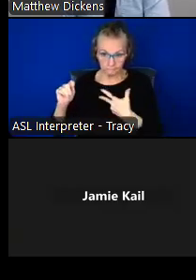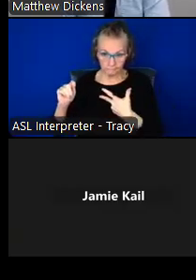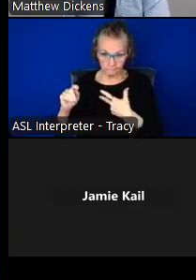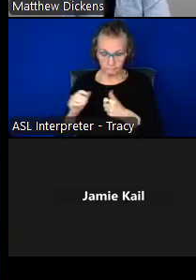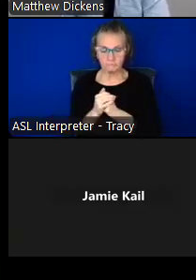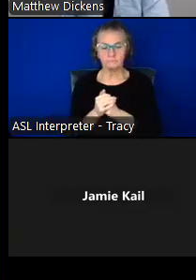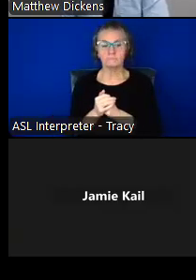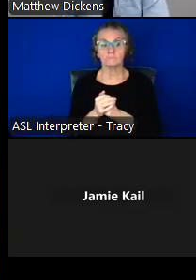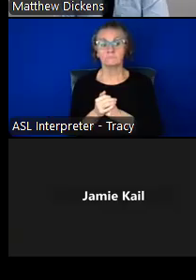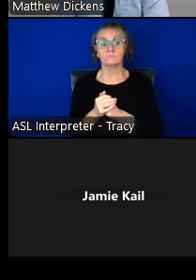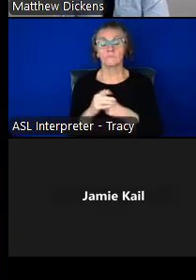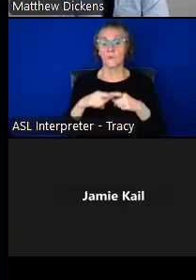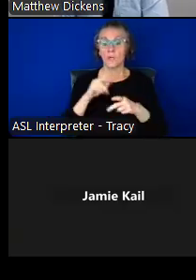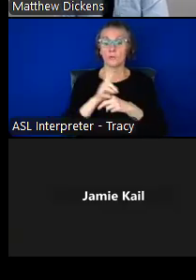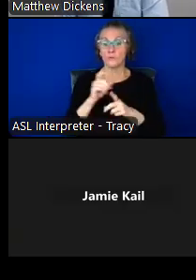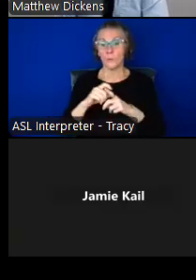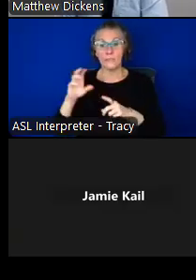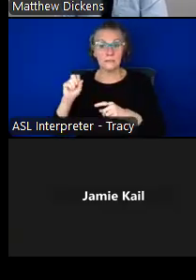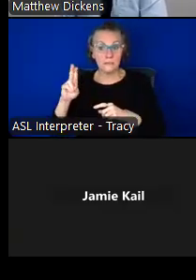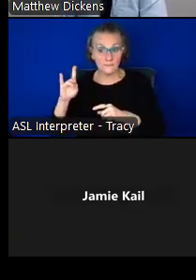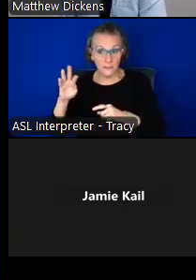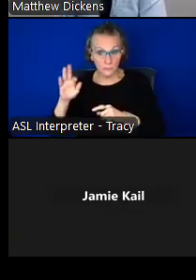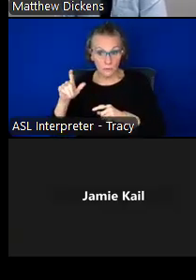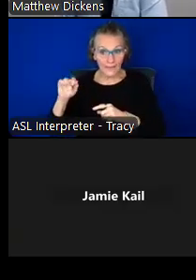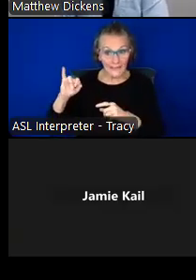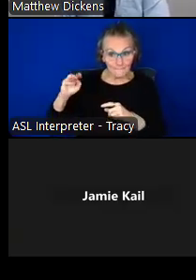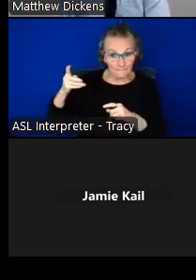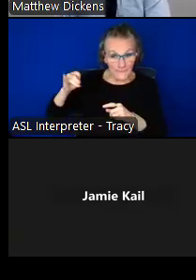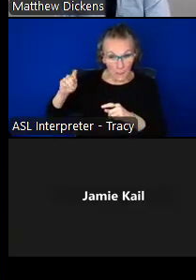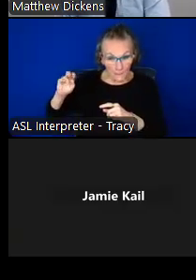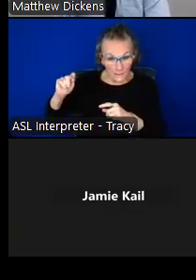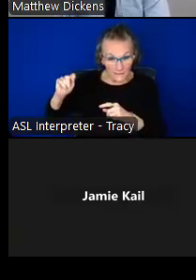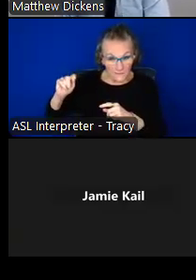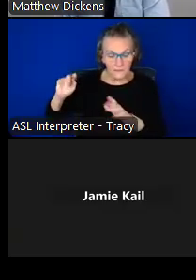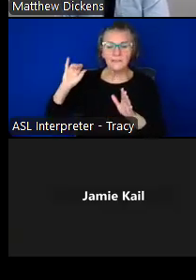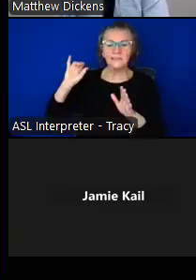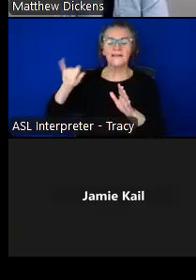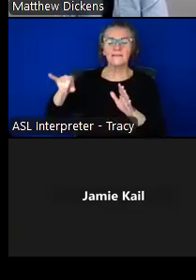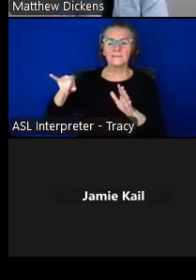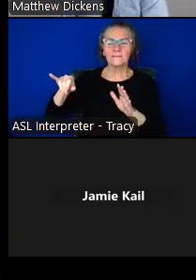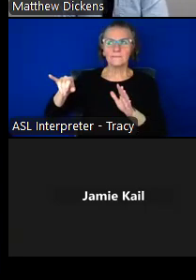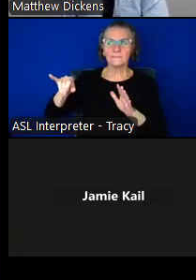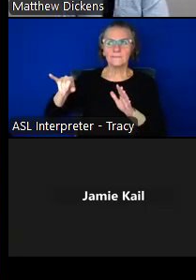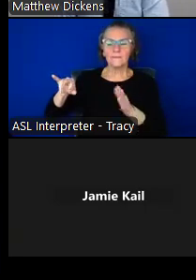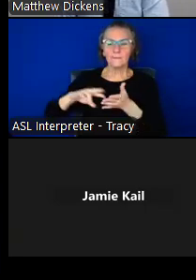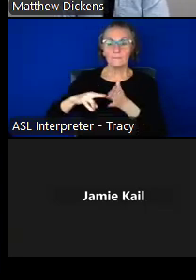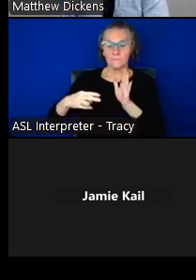To determine, when I use the term substantial impairment, we define that as an